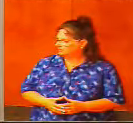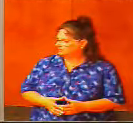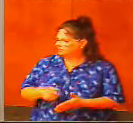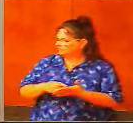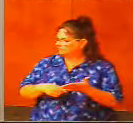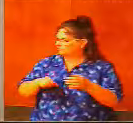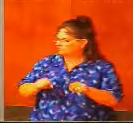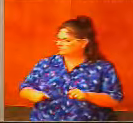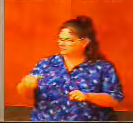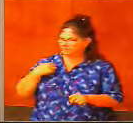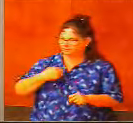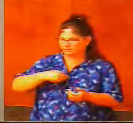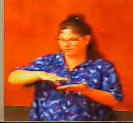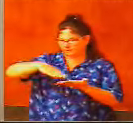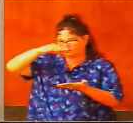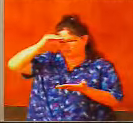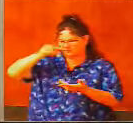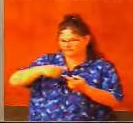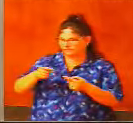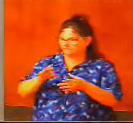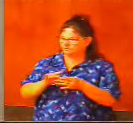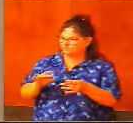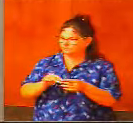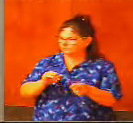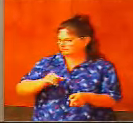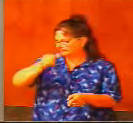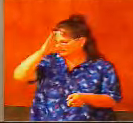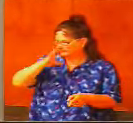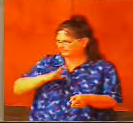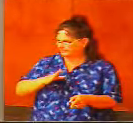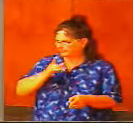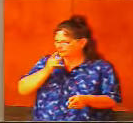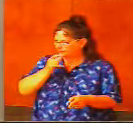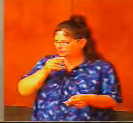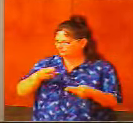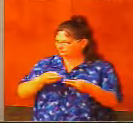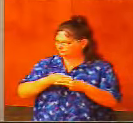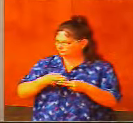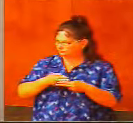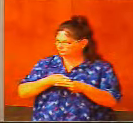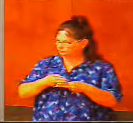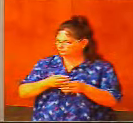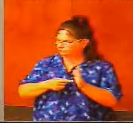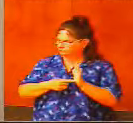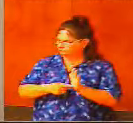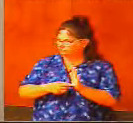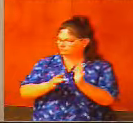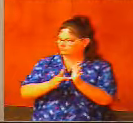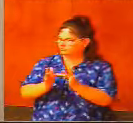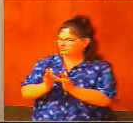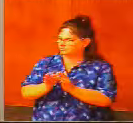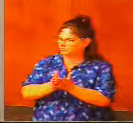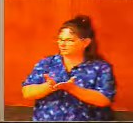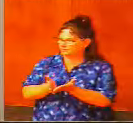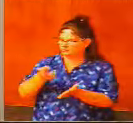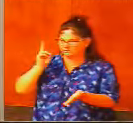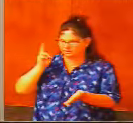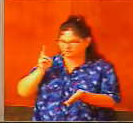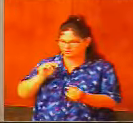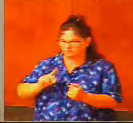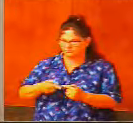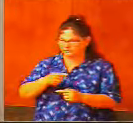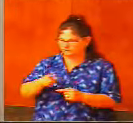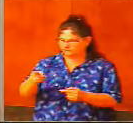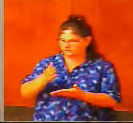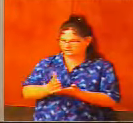What can we learn from the story of this man who just appears briefly on the stage of Bible history? Well, when you stop